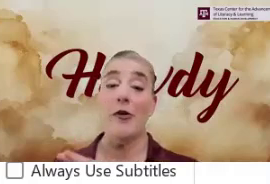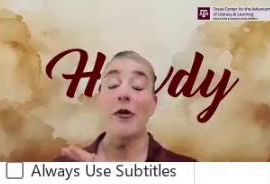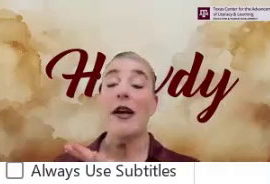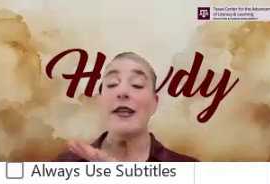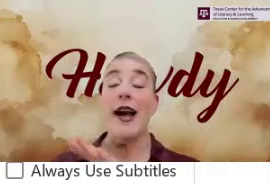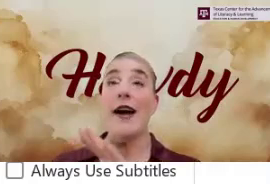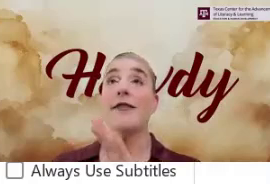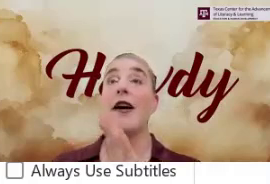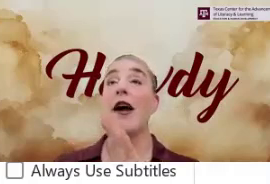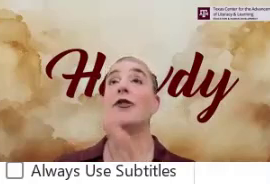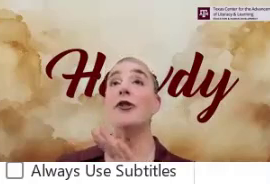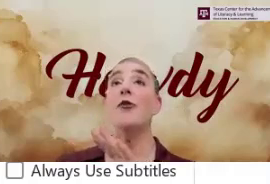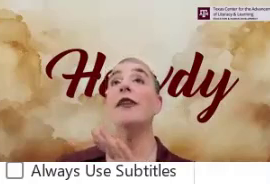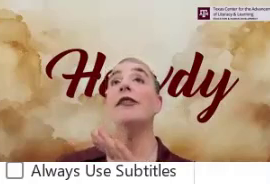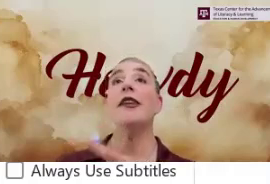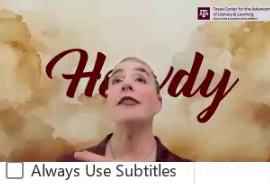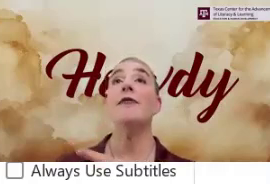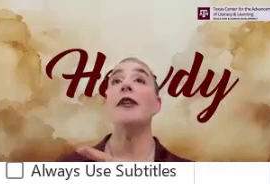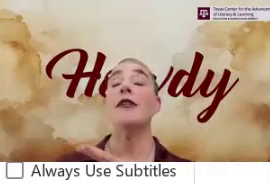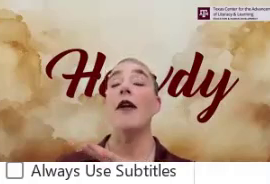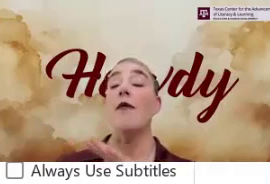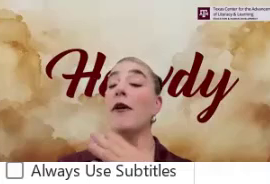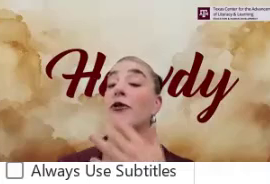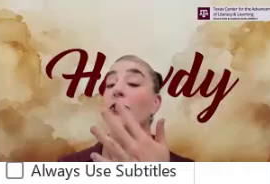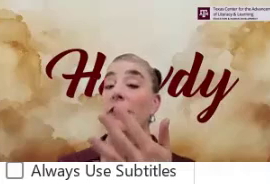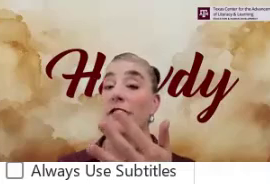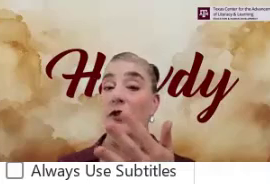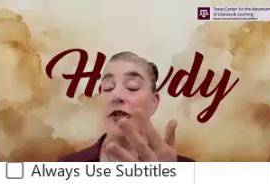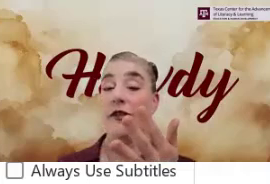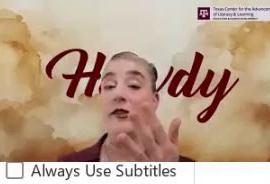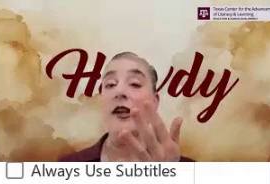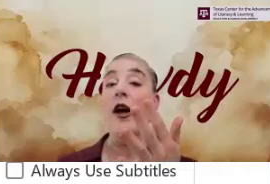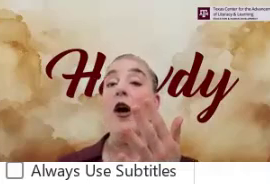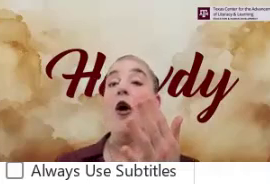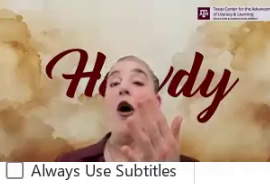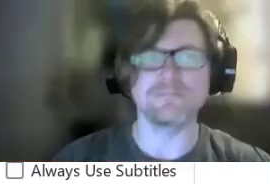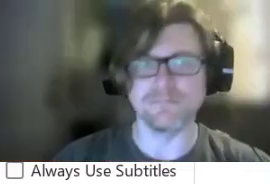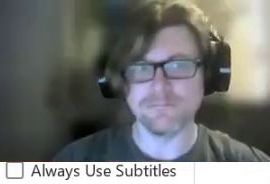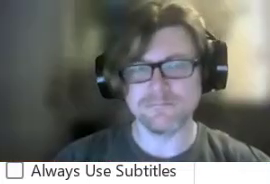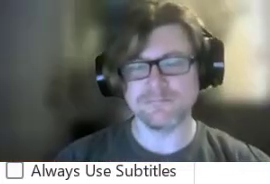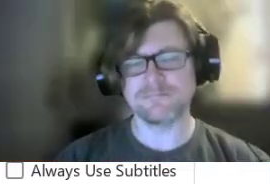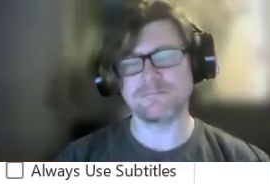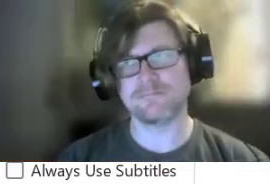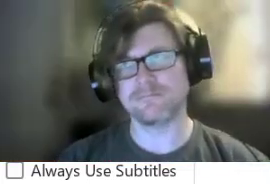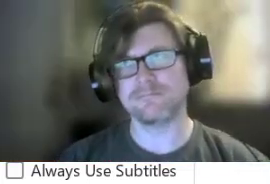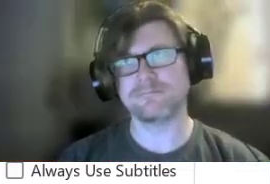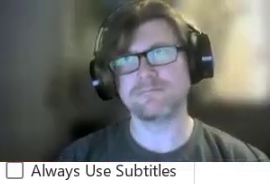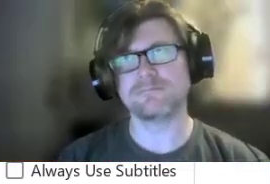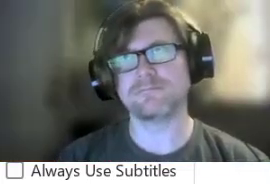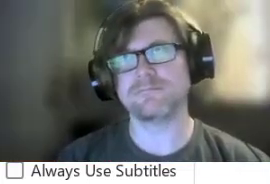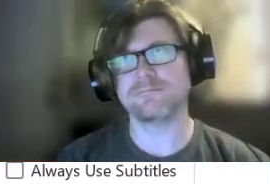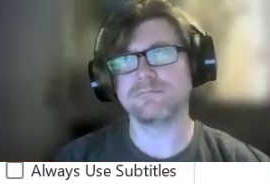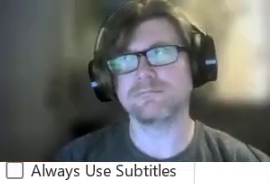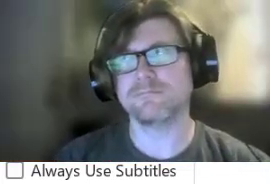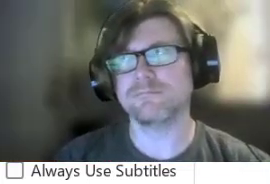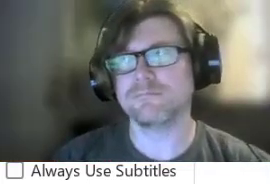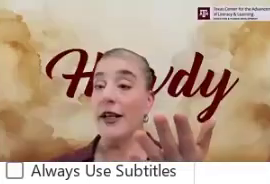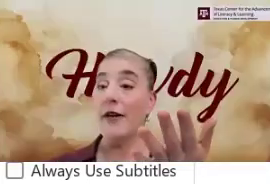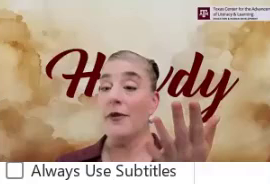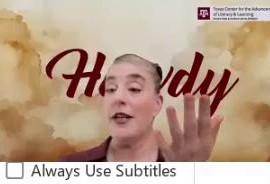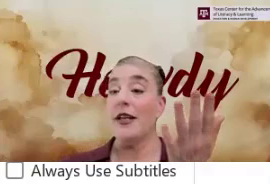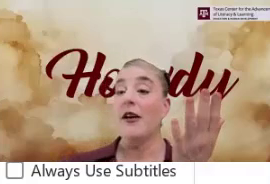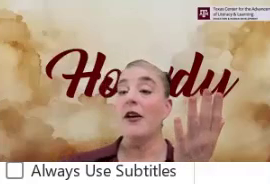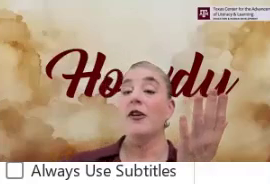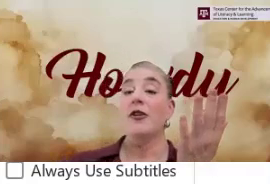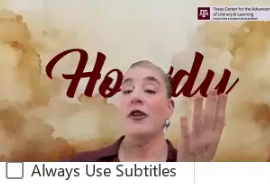with this. So yeah, now I do want to say something about transitions. Unless we tell an